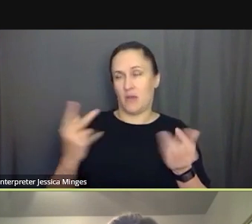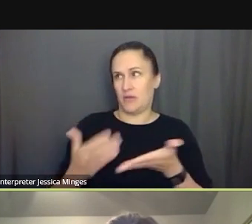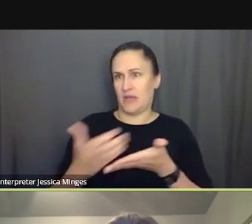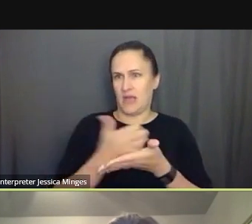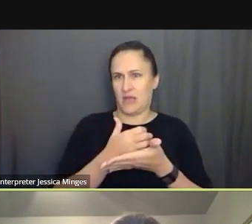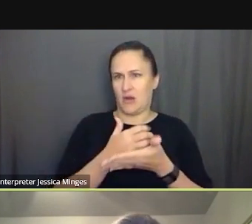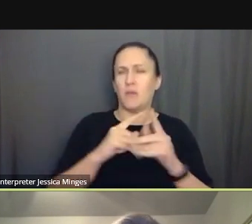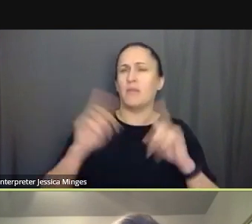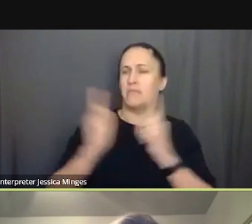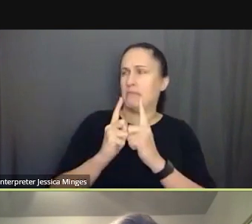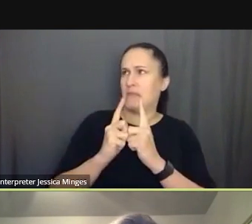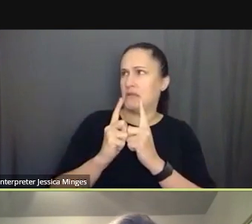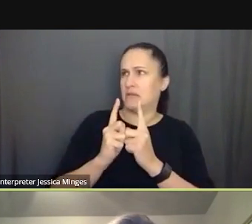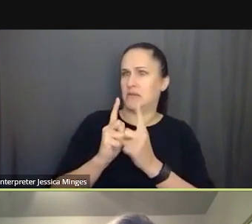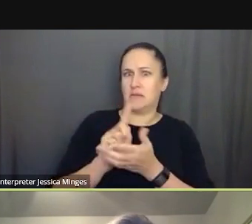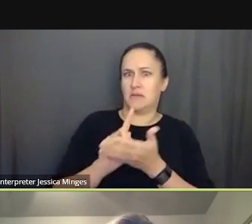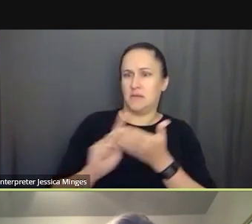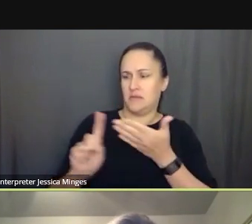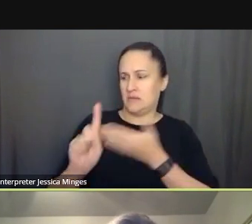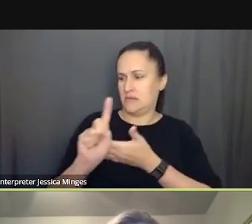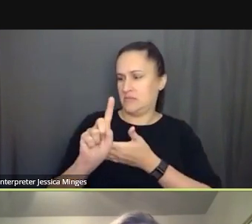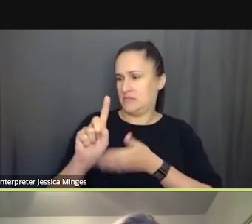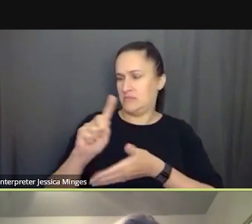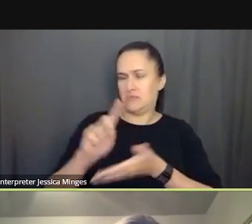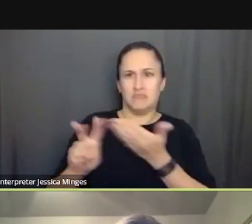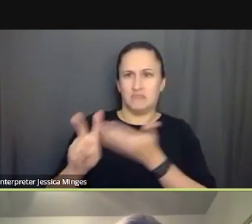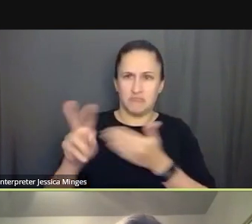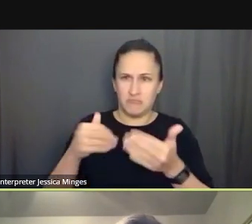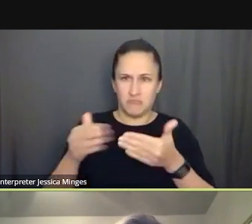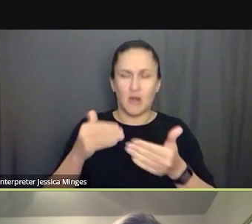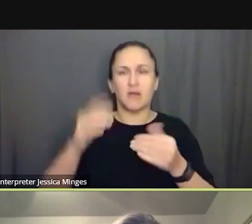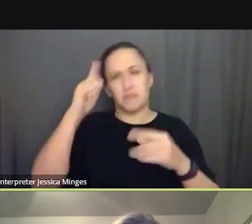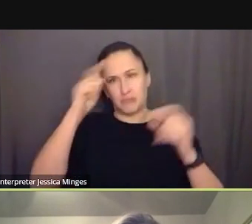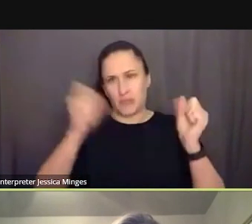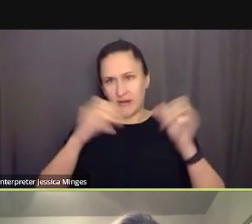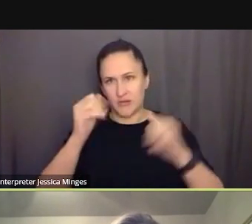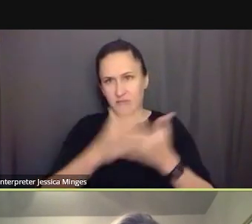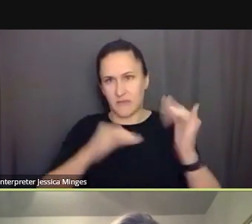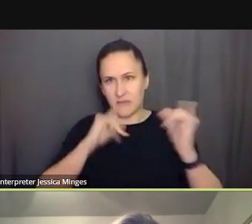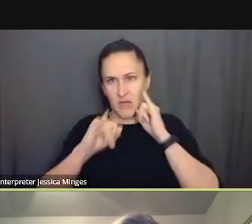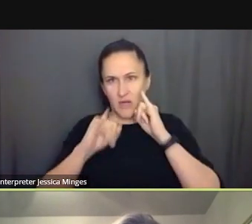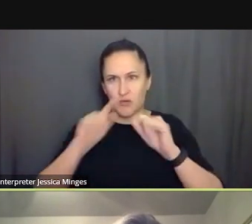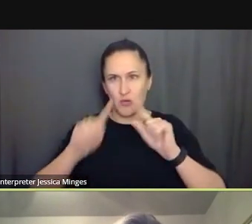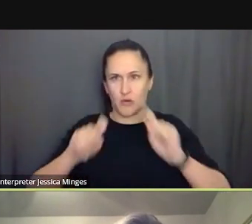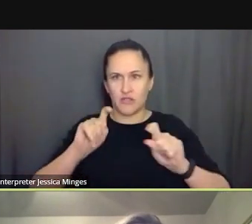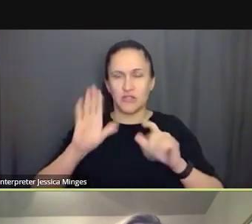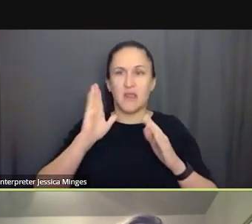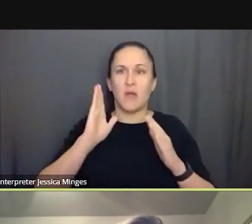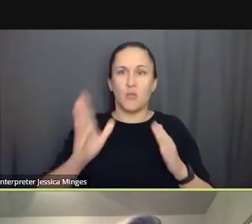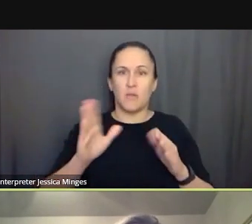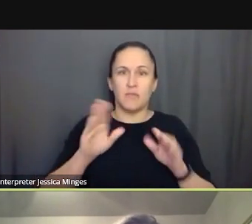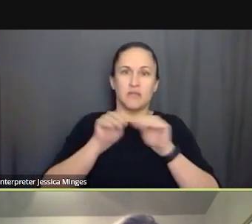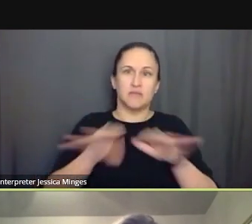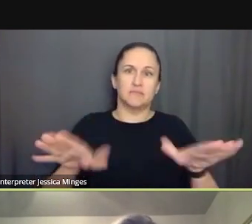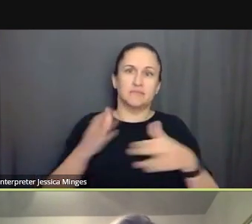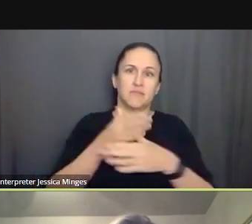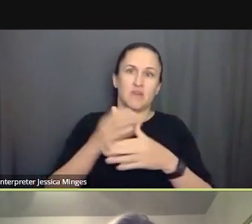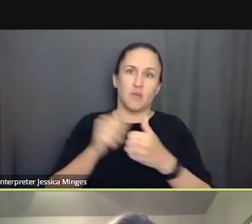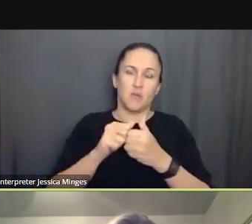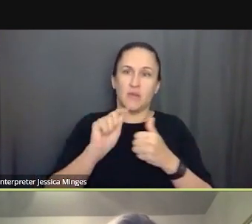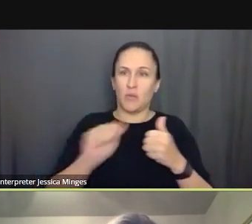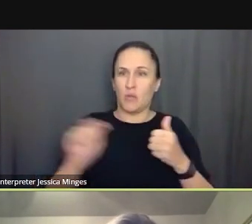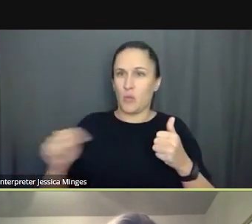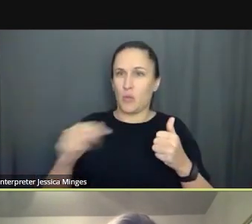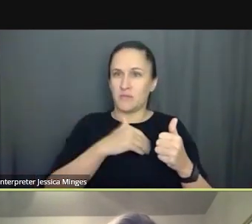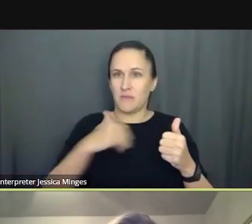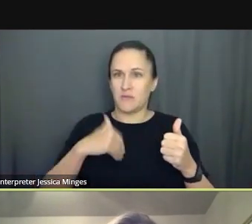next on the 20th to brainstorm some interview questions that would then be shared with those members of